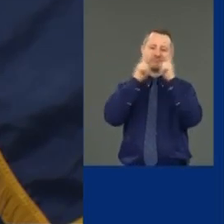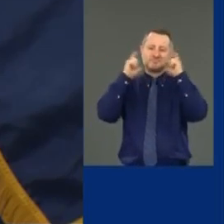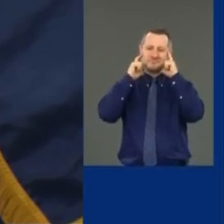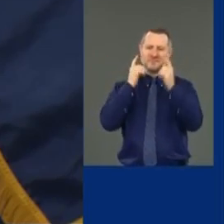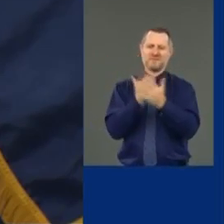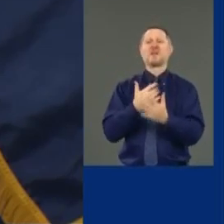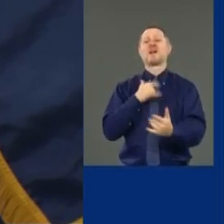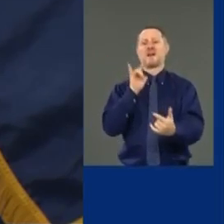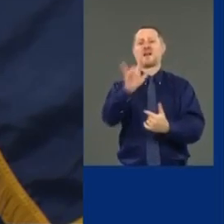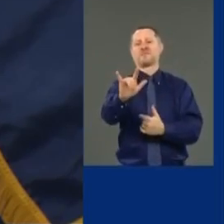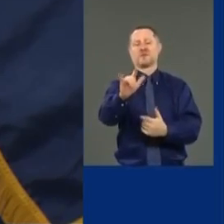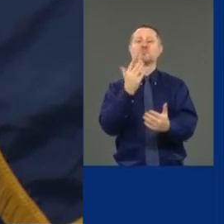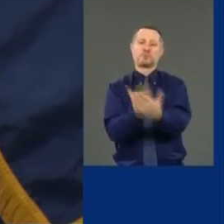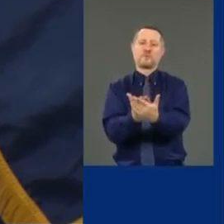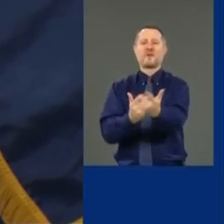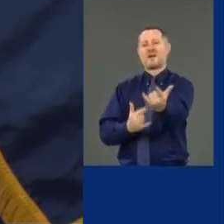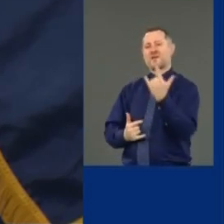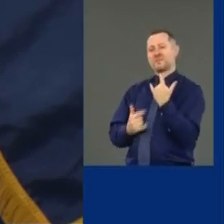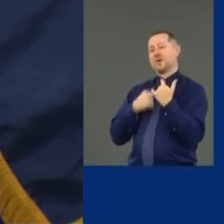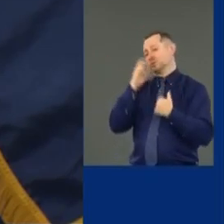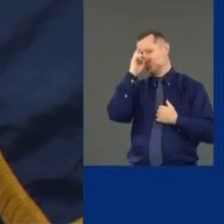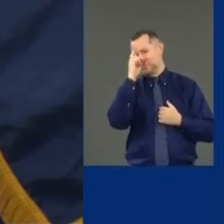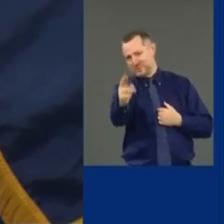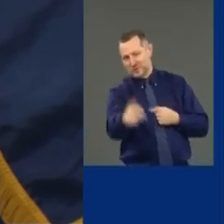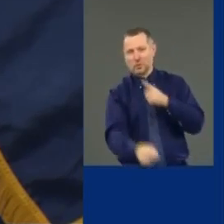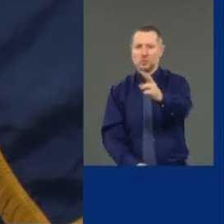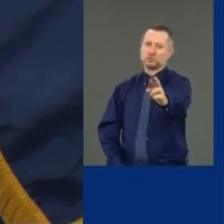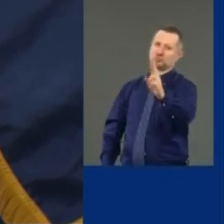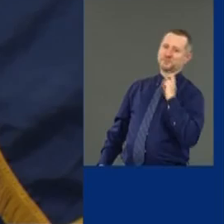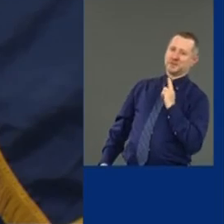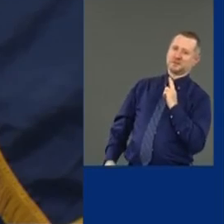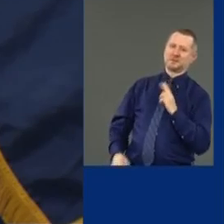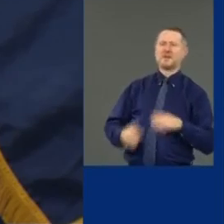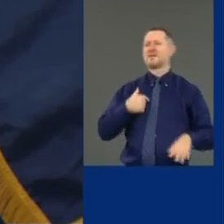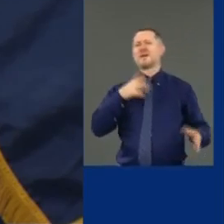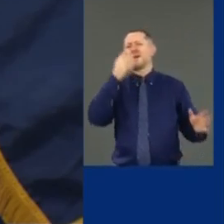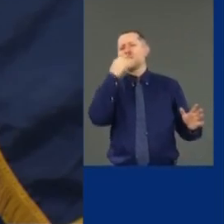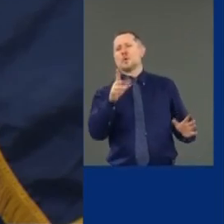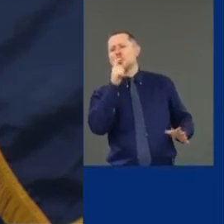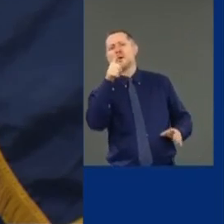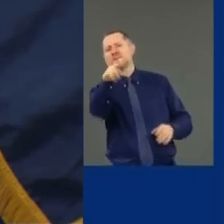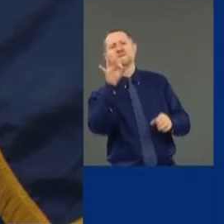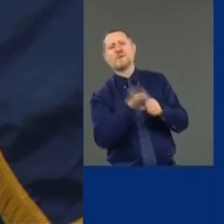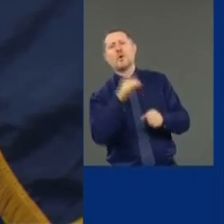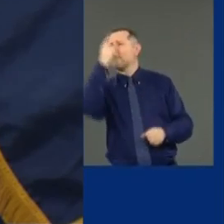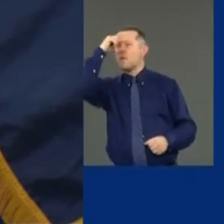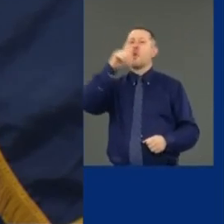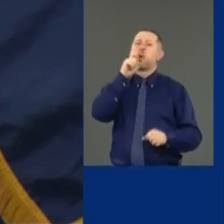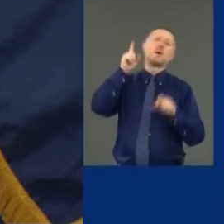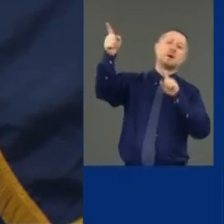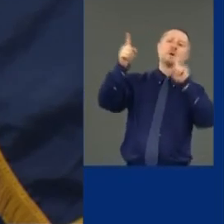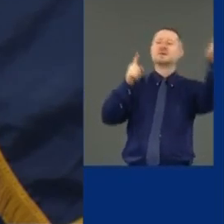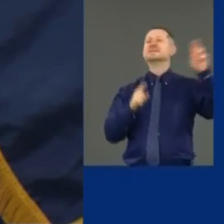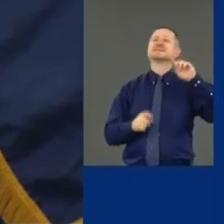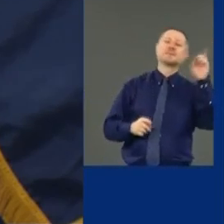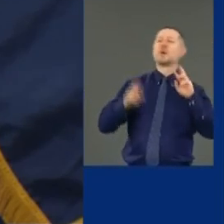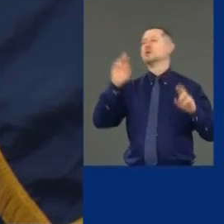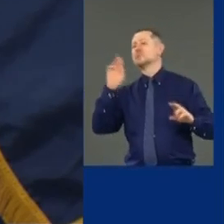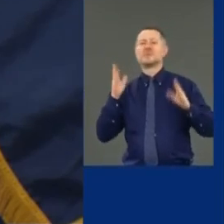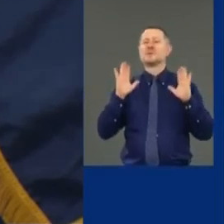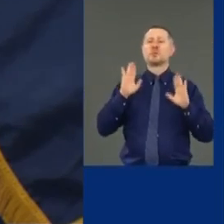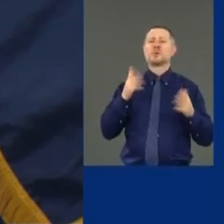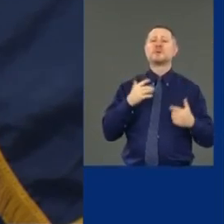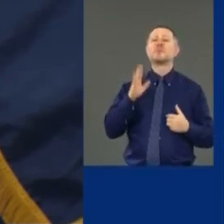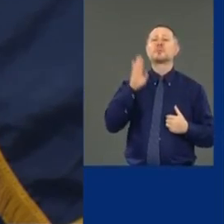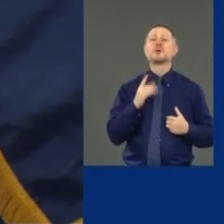you and you respect me back. I don't care who you voted for. I don't care who you're going to vote for. All I